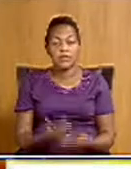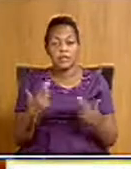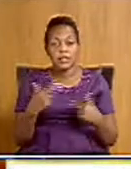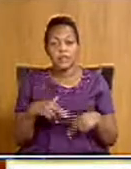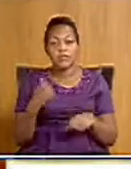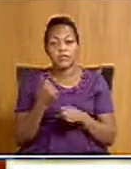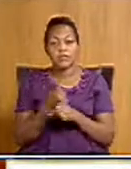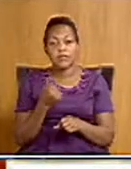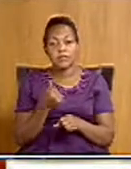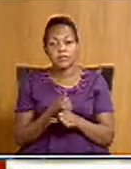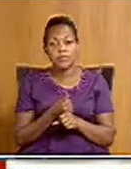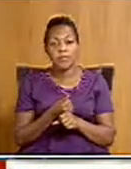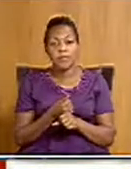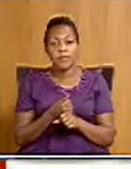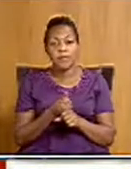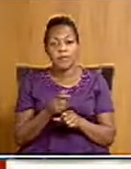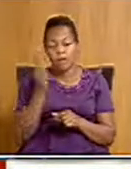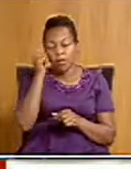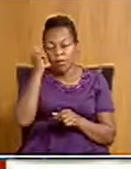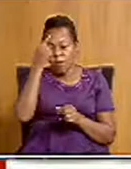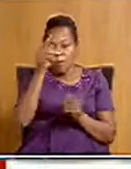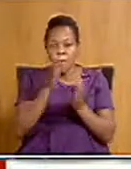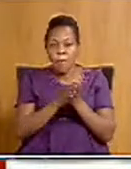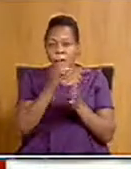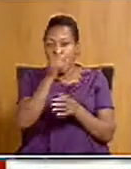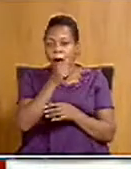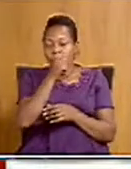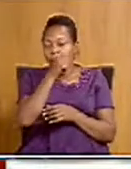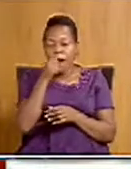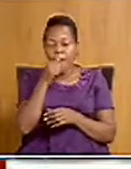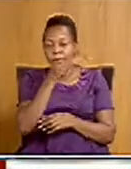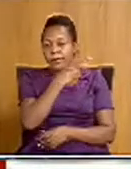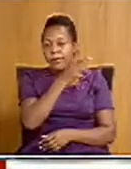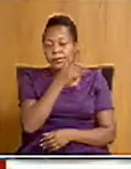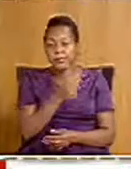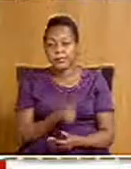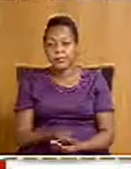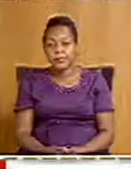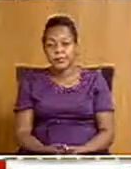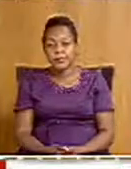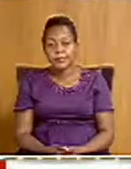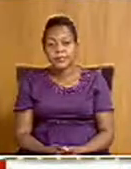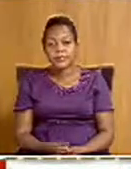Health workers in public and private health units,